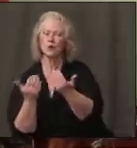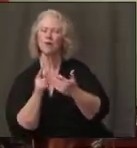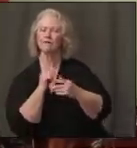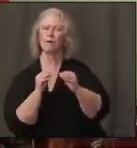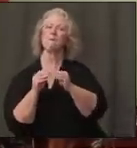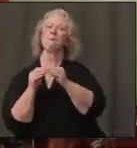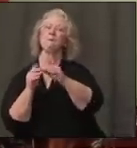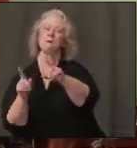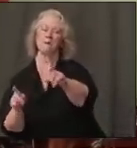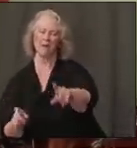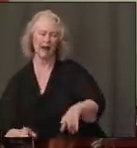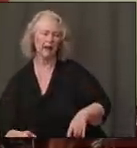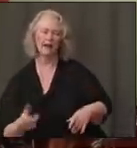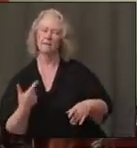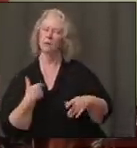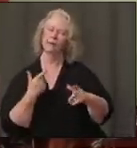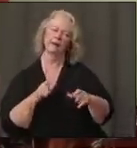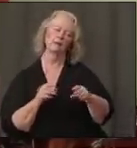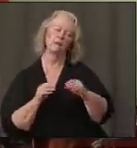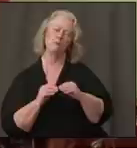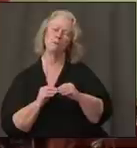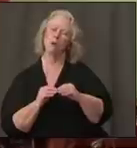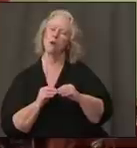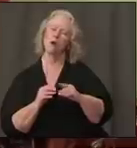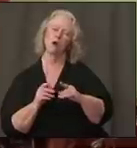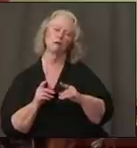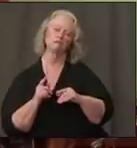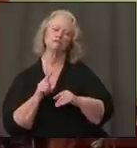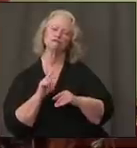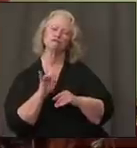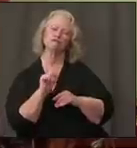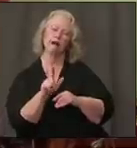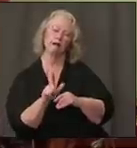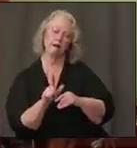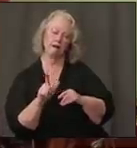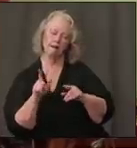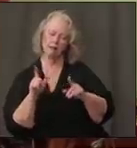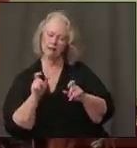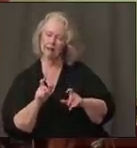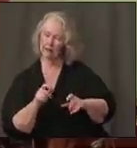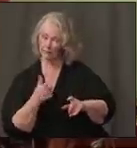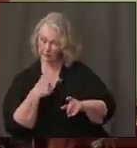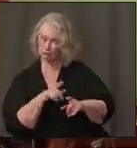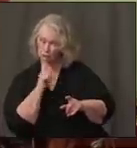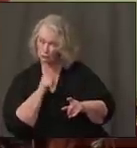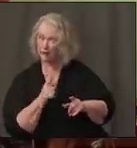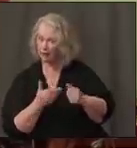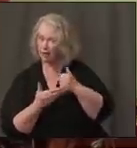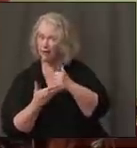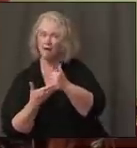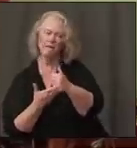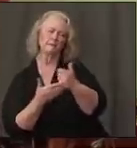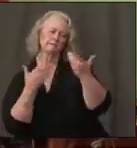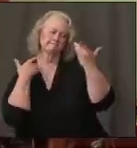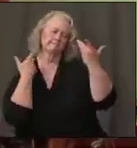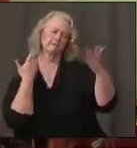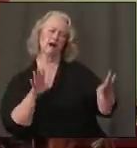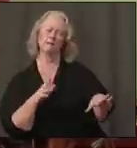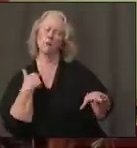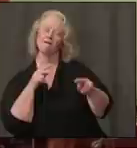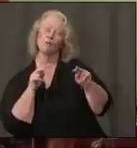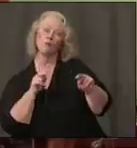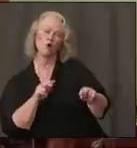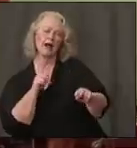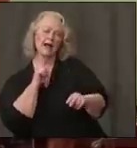see how well it actually raises antibodies and protects people, and also to look very carefully at the side effects because these